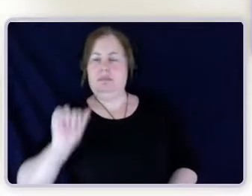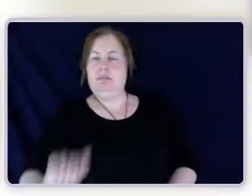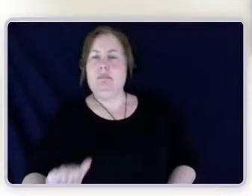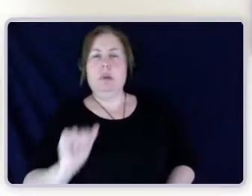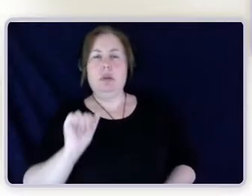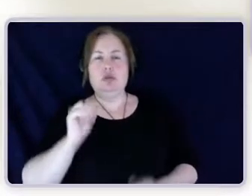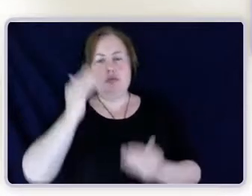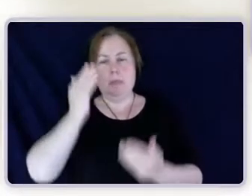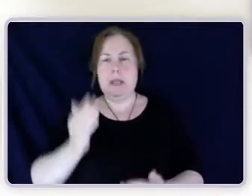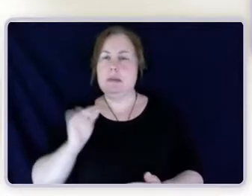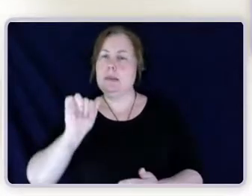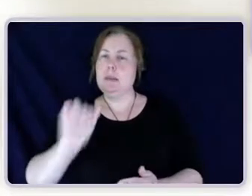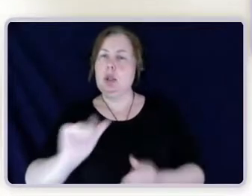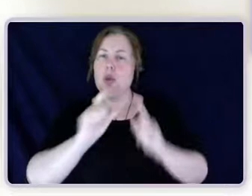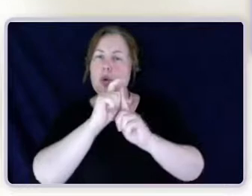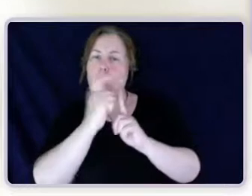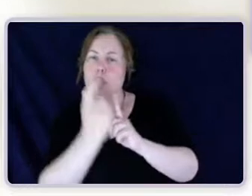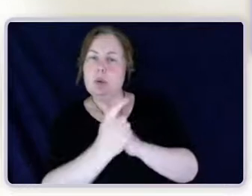as well.